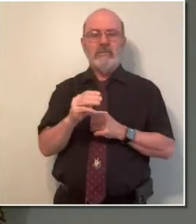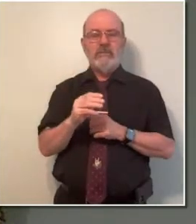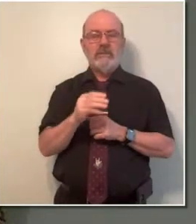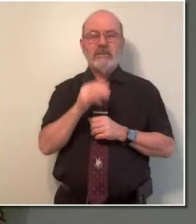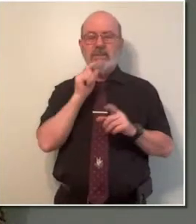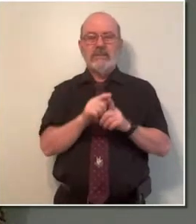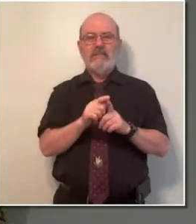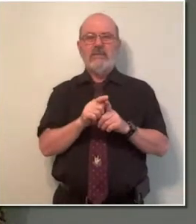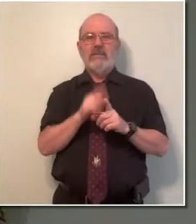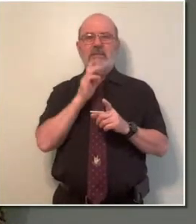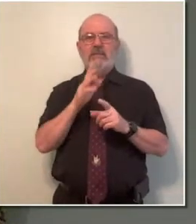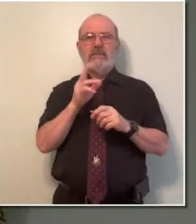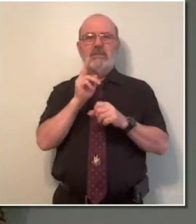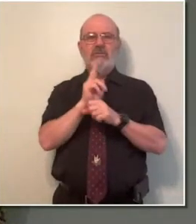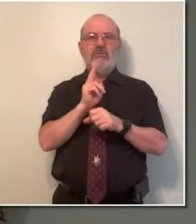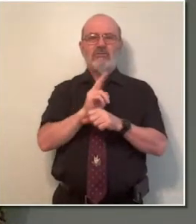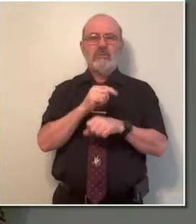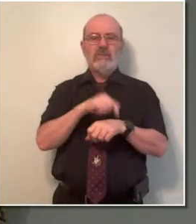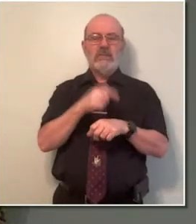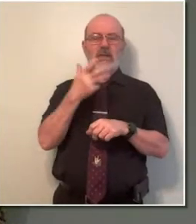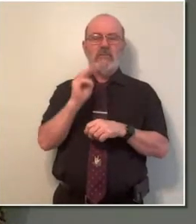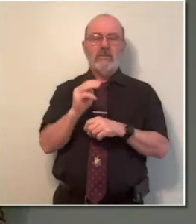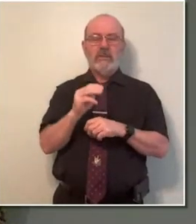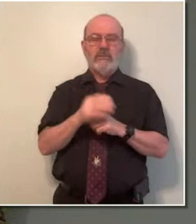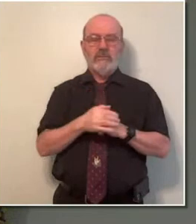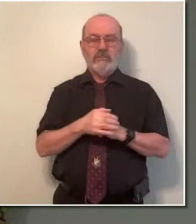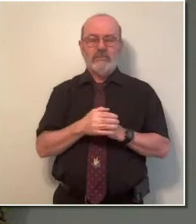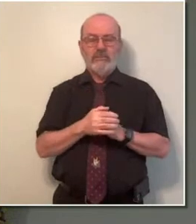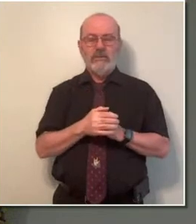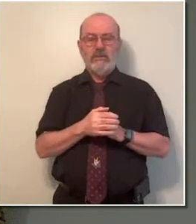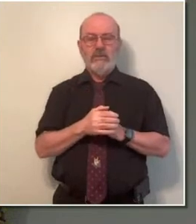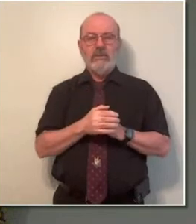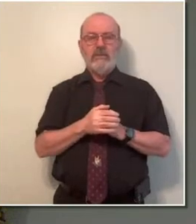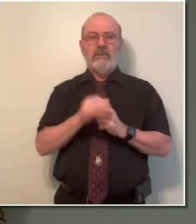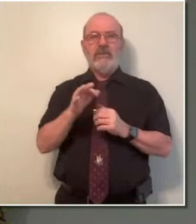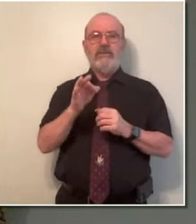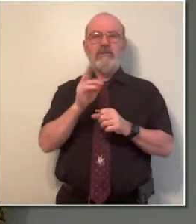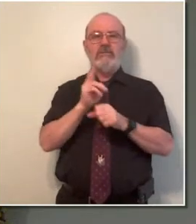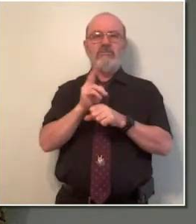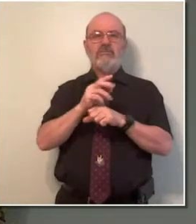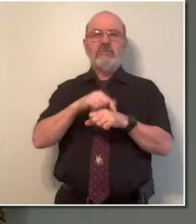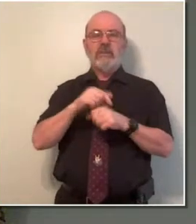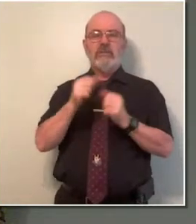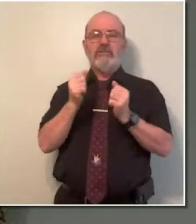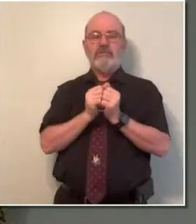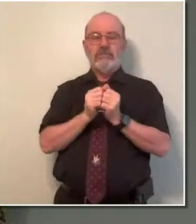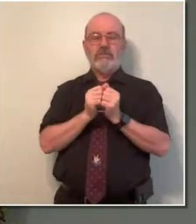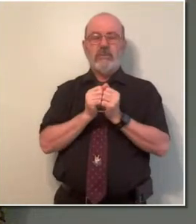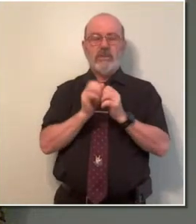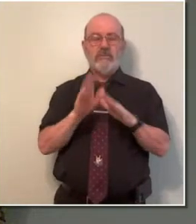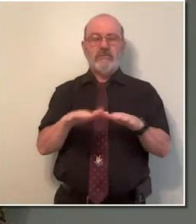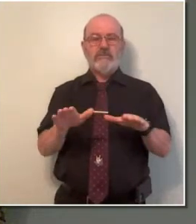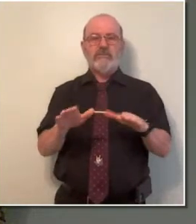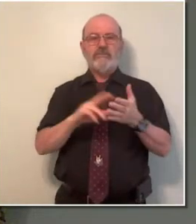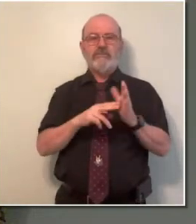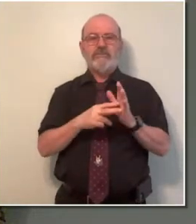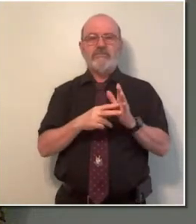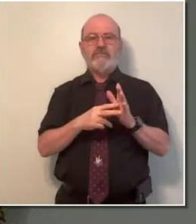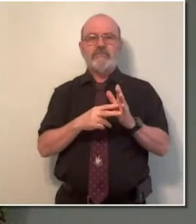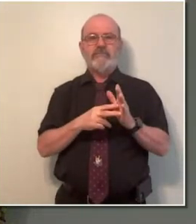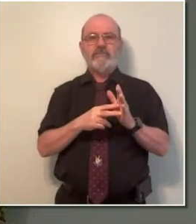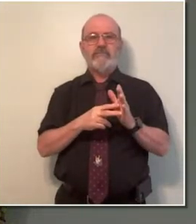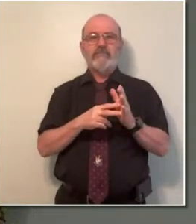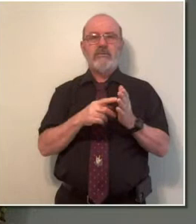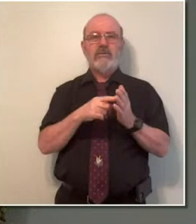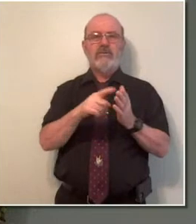as spending time with them. Does that make sense? You know, if you're going to spend time with your children, that means you're paying something.